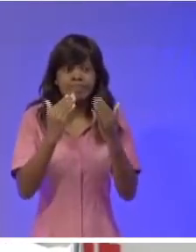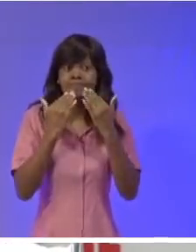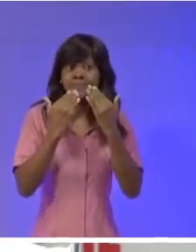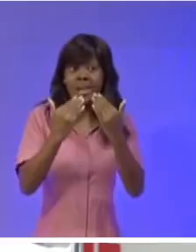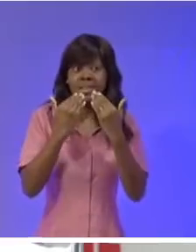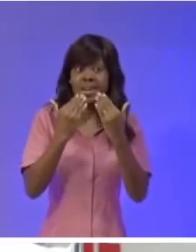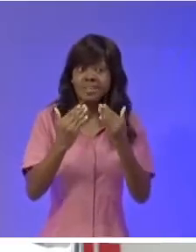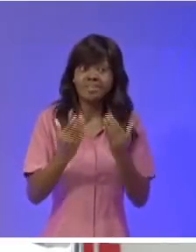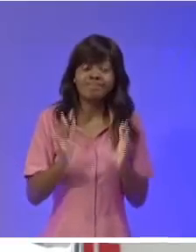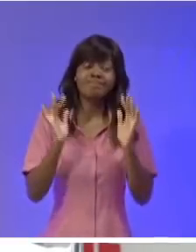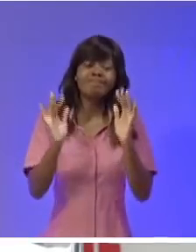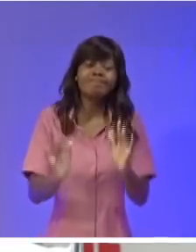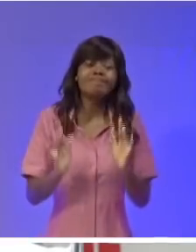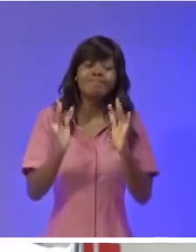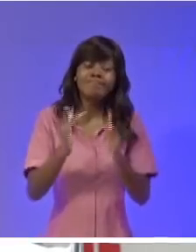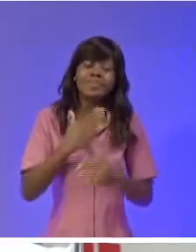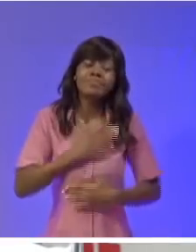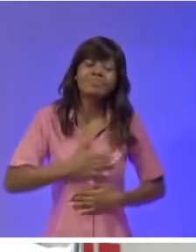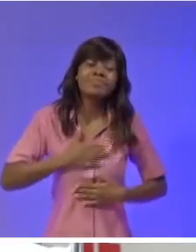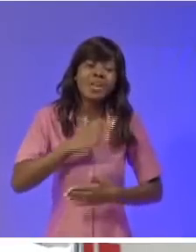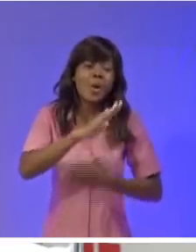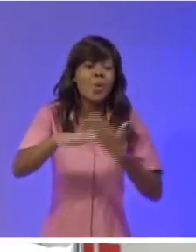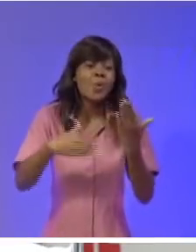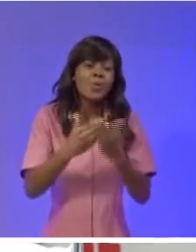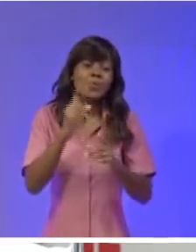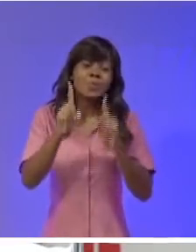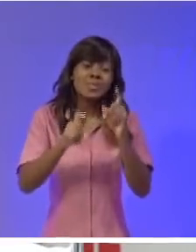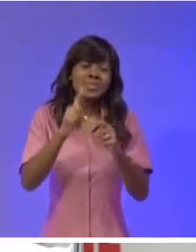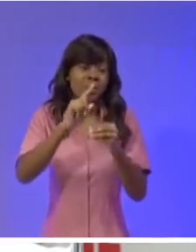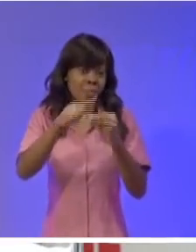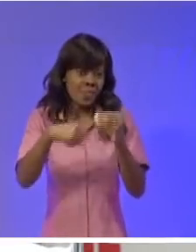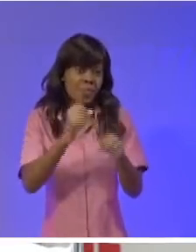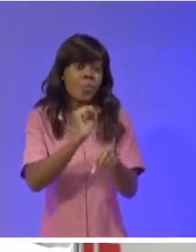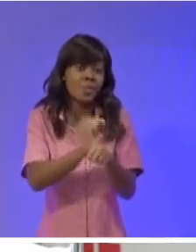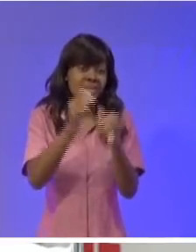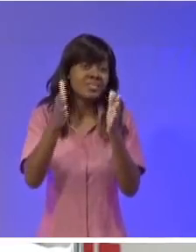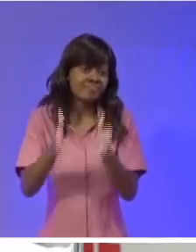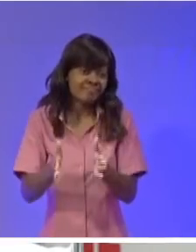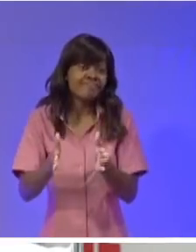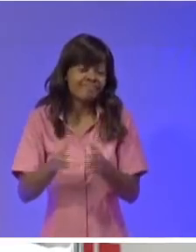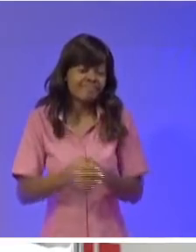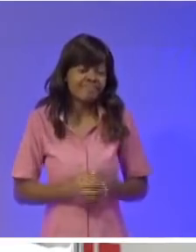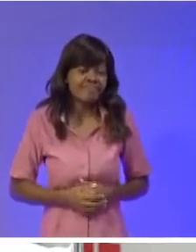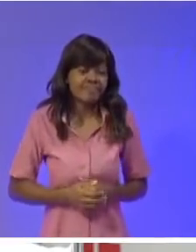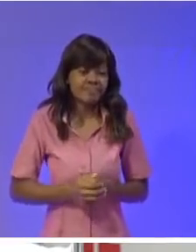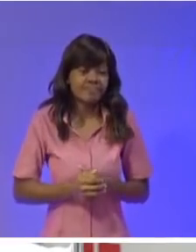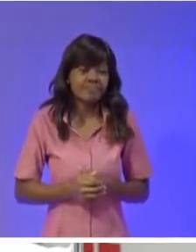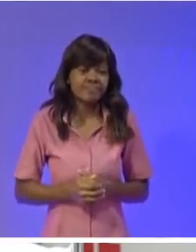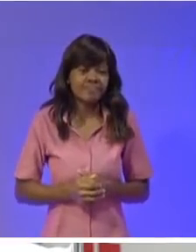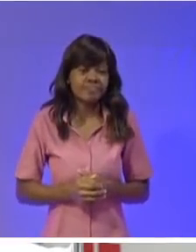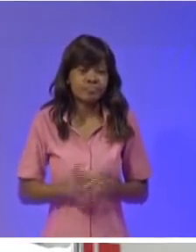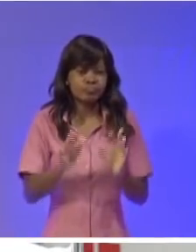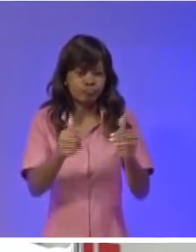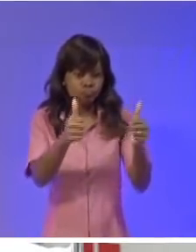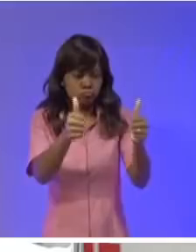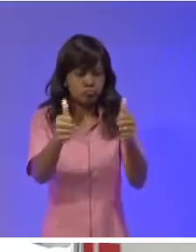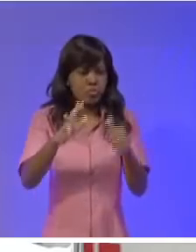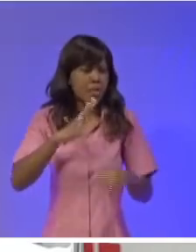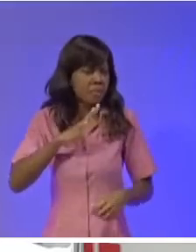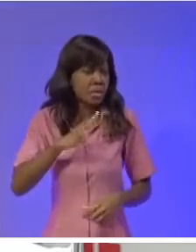doing fine. I think all of us have found ways to manage